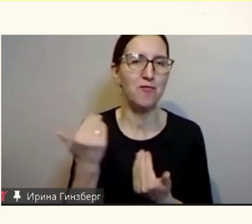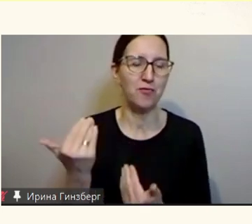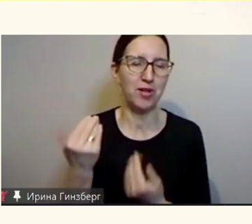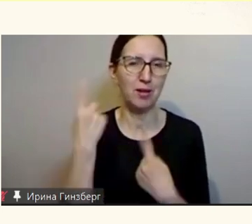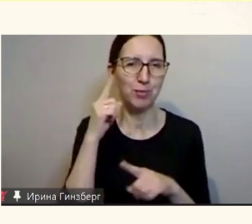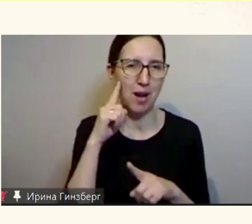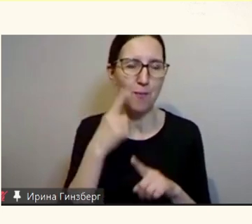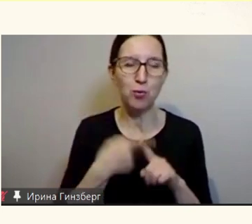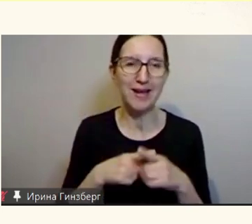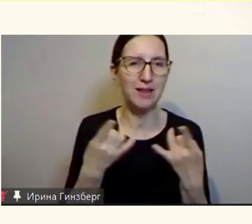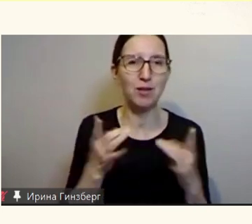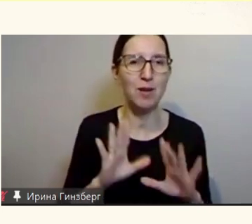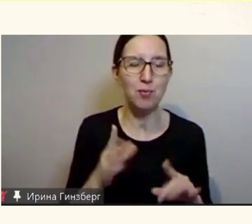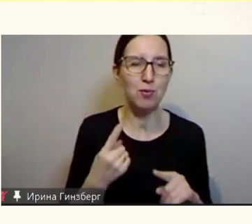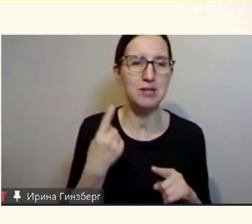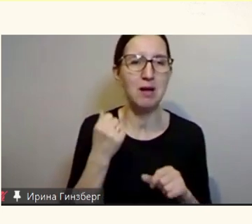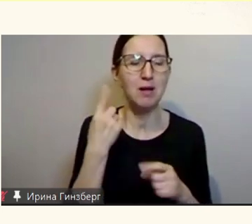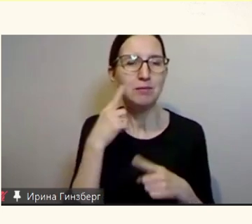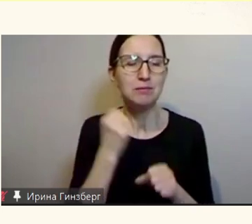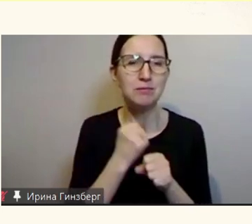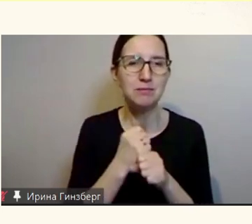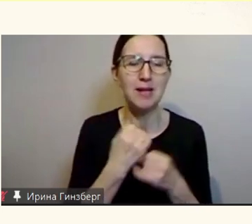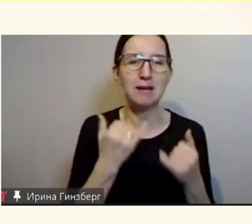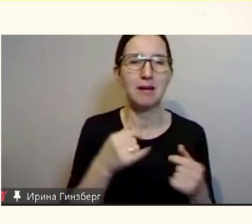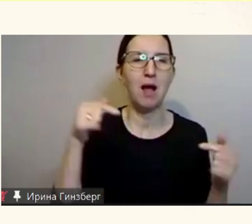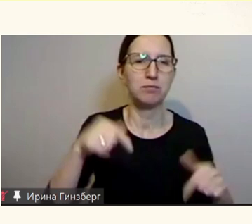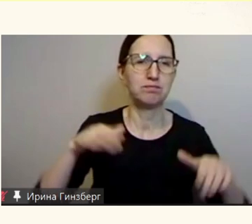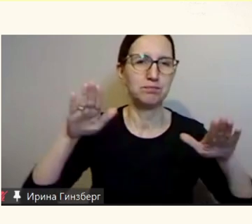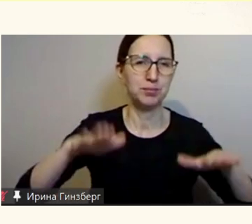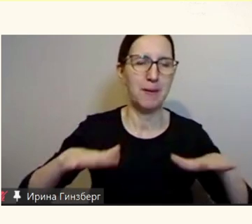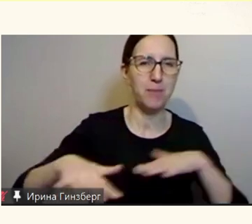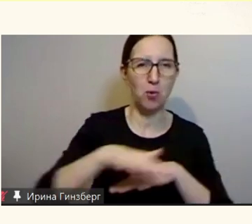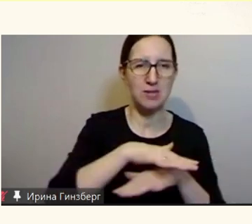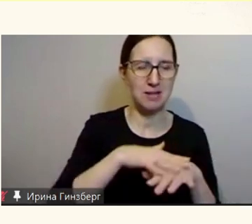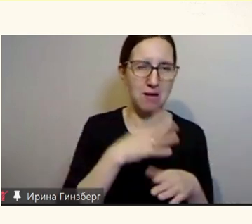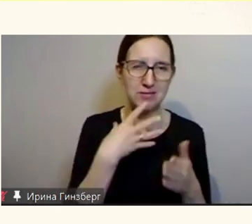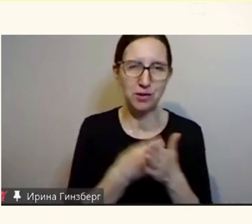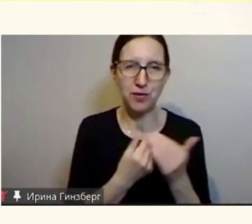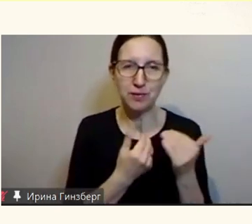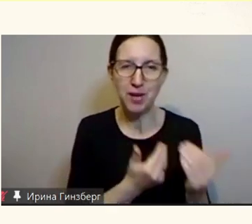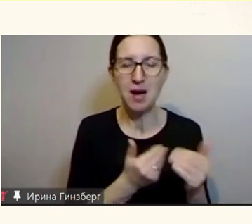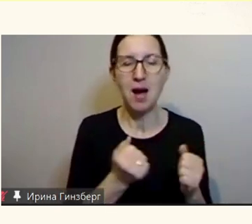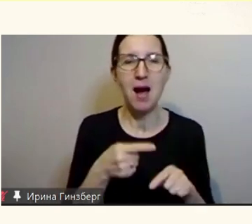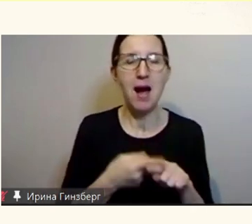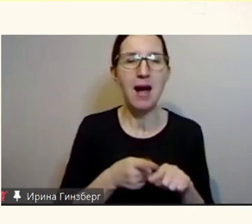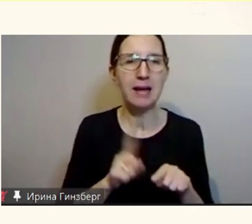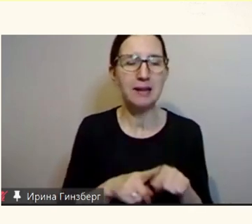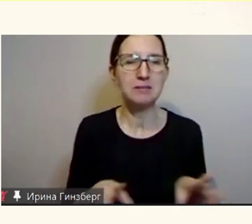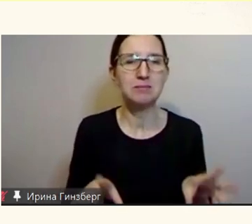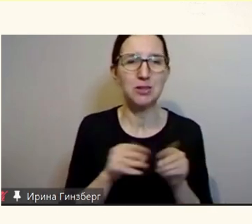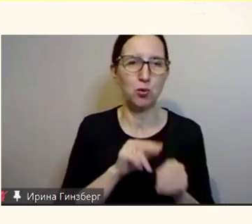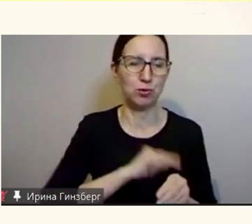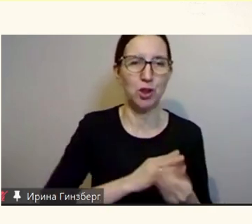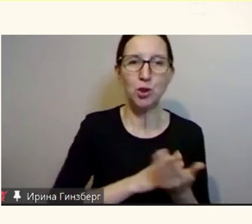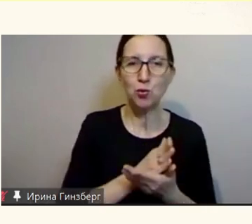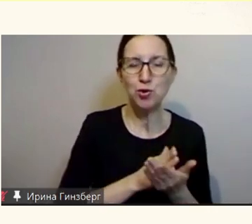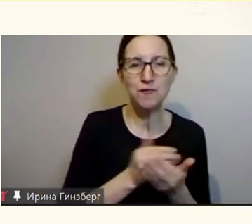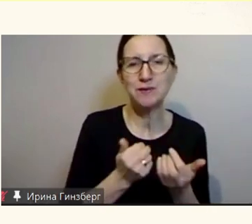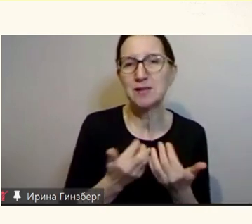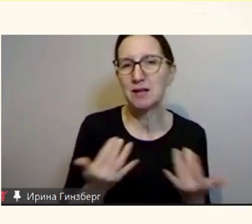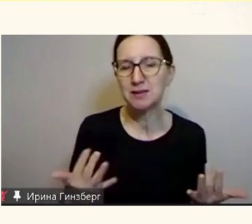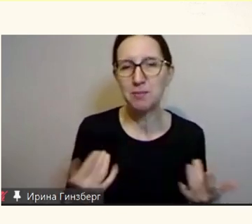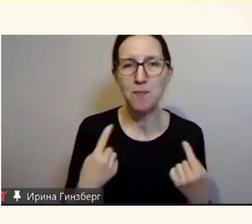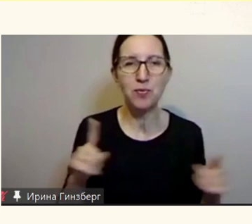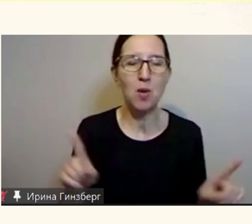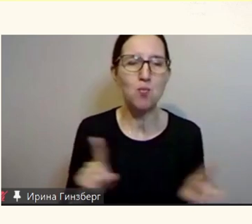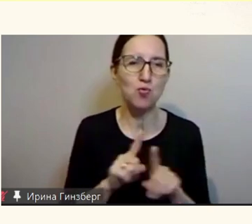the DuPont Museum in Tilburg in the Netherlands. This used to be a wool sorting factory. So